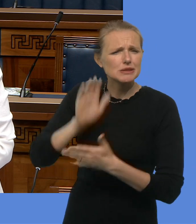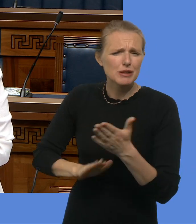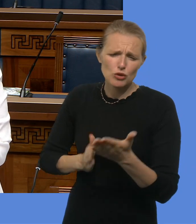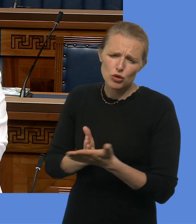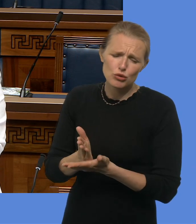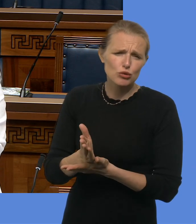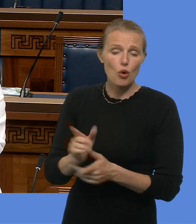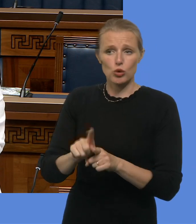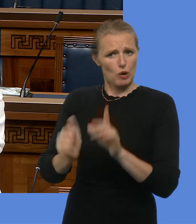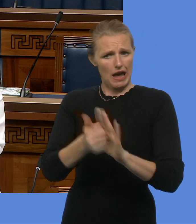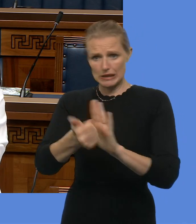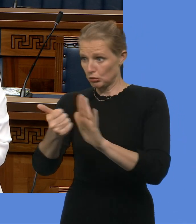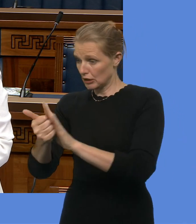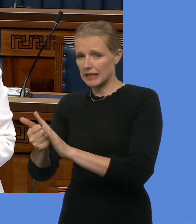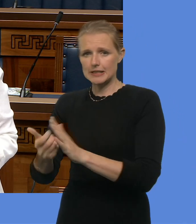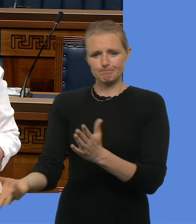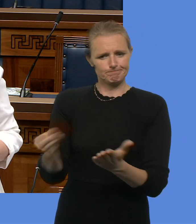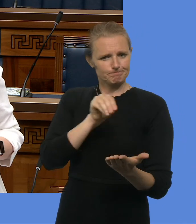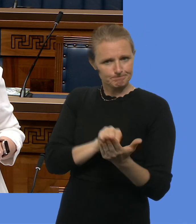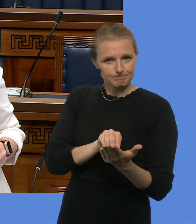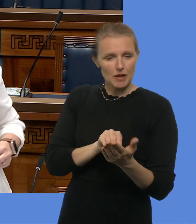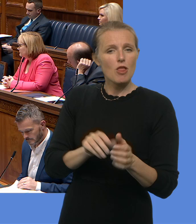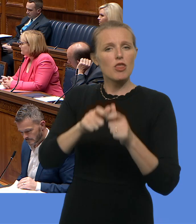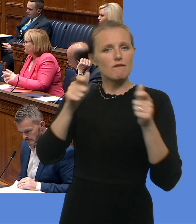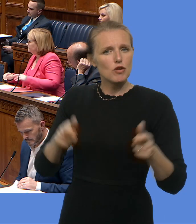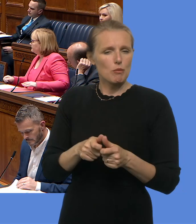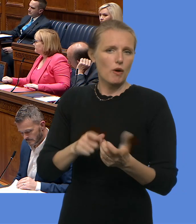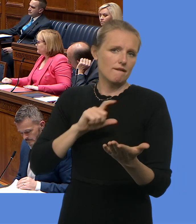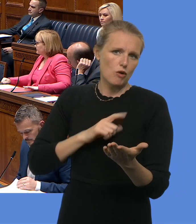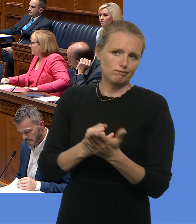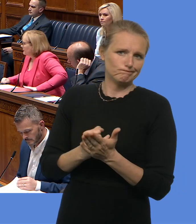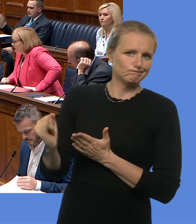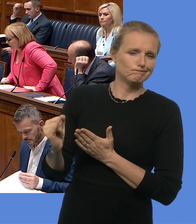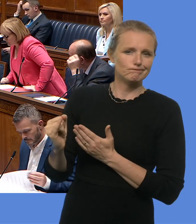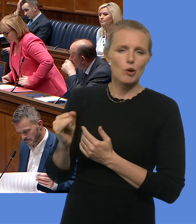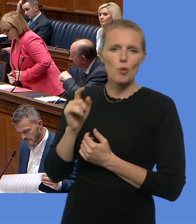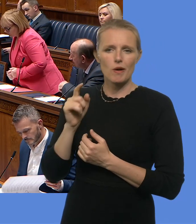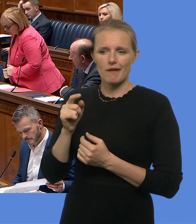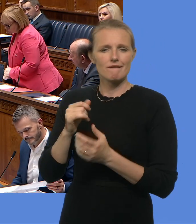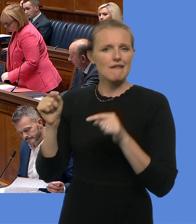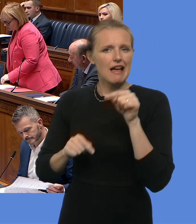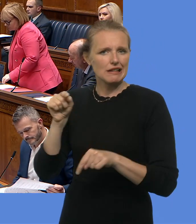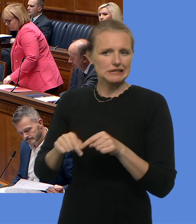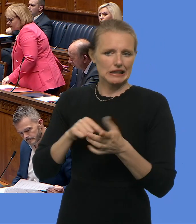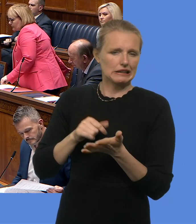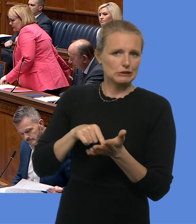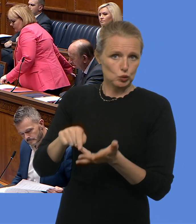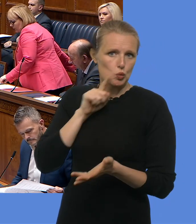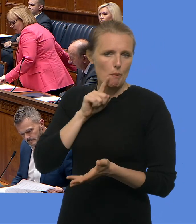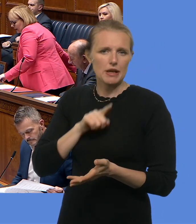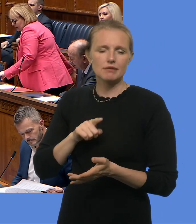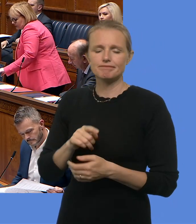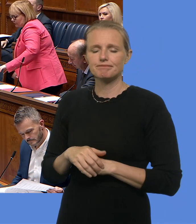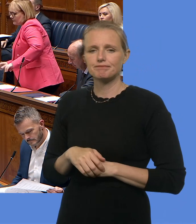expertise is reflected in the design and delivery of the framework. Ms McAveen. Mr Speaker, and I thank the Junior Minister for her response thus